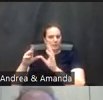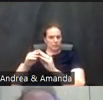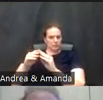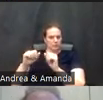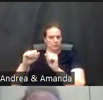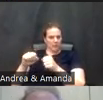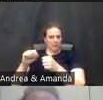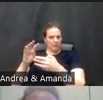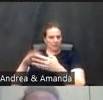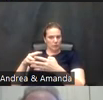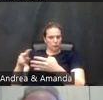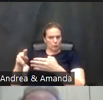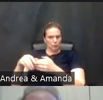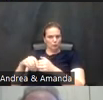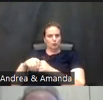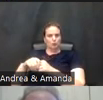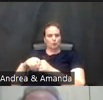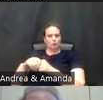be scheduled.